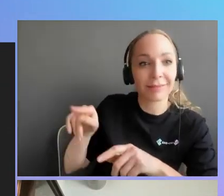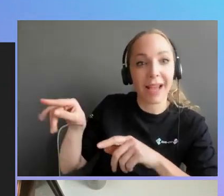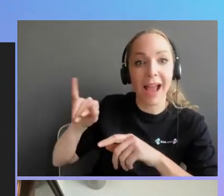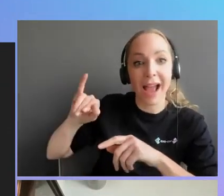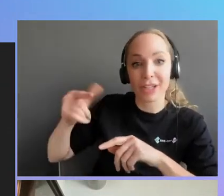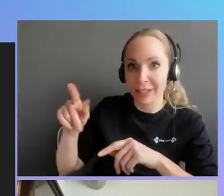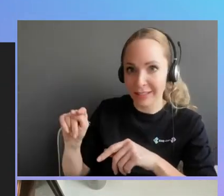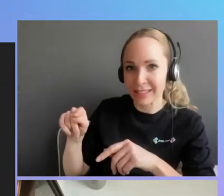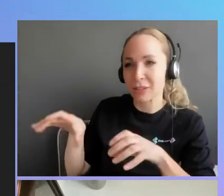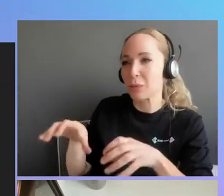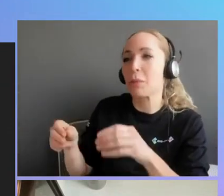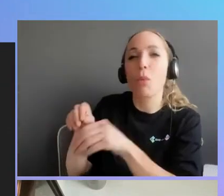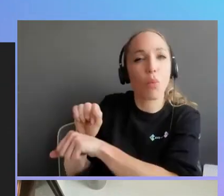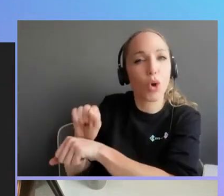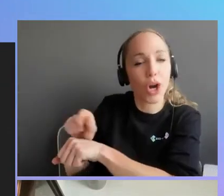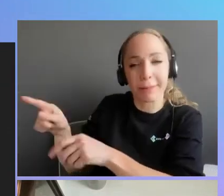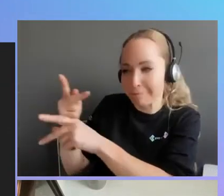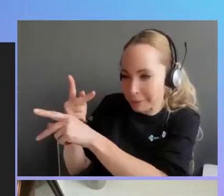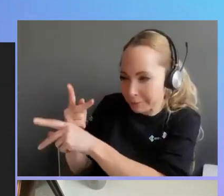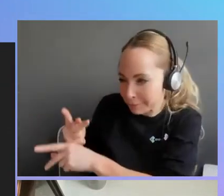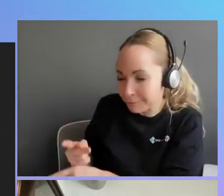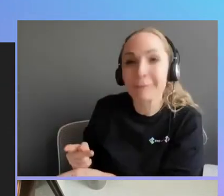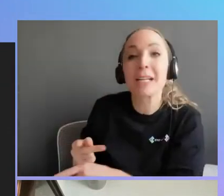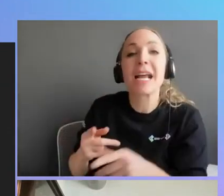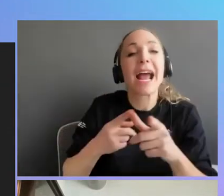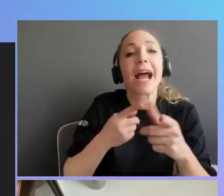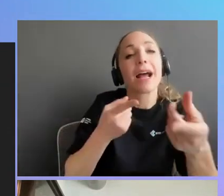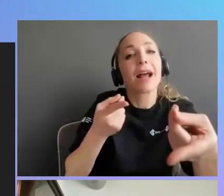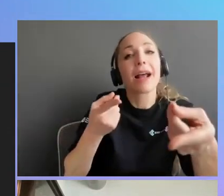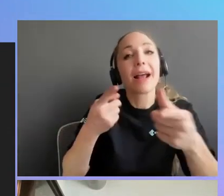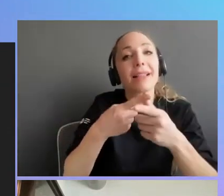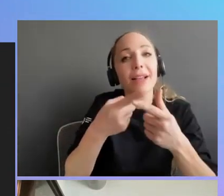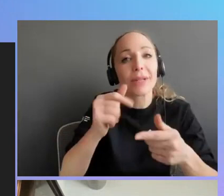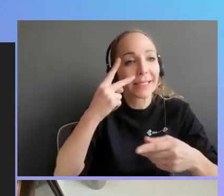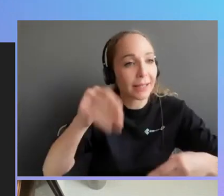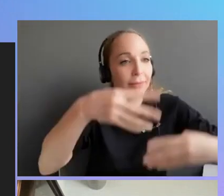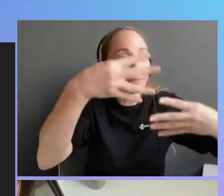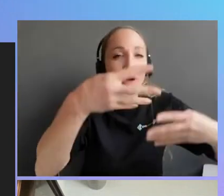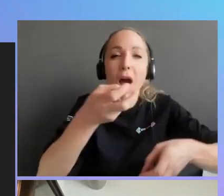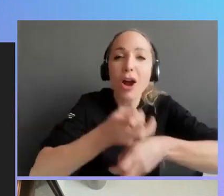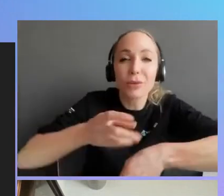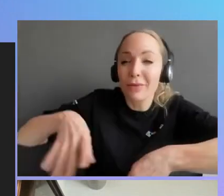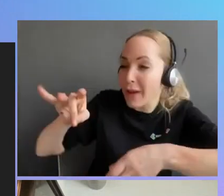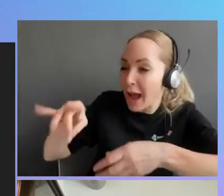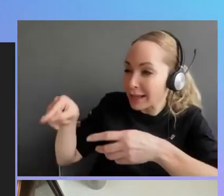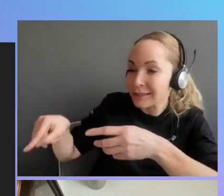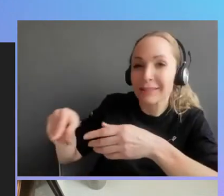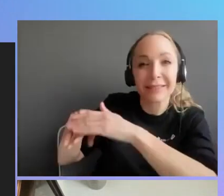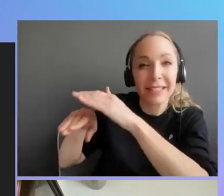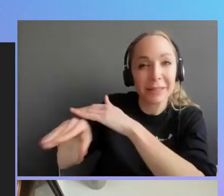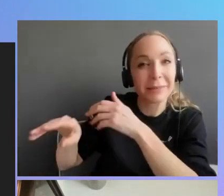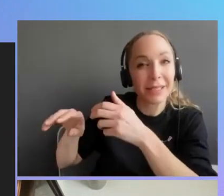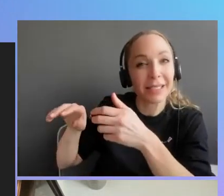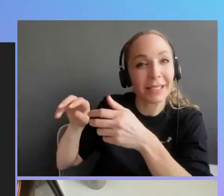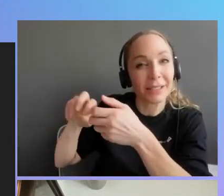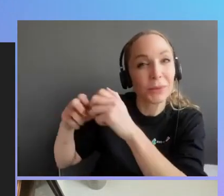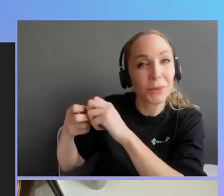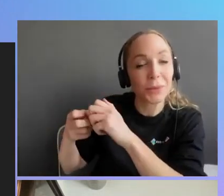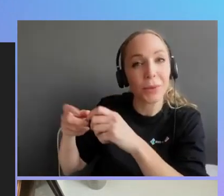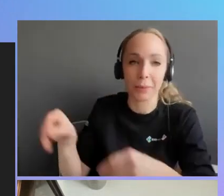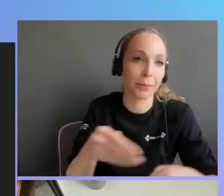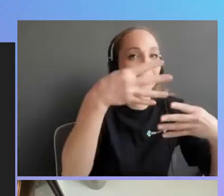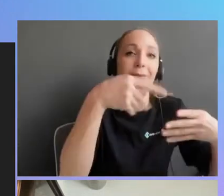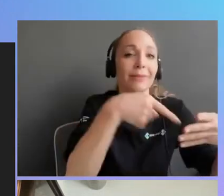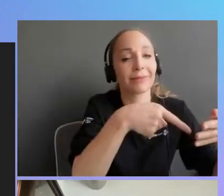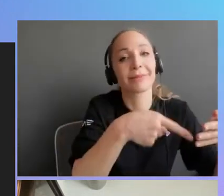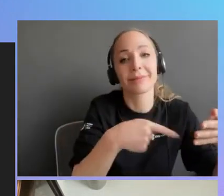at some of the more hard-to-find accessibility issues. So I'm going to showcase my 2 favorite IGTs, the table IGT. It's relatively new. It incorporates AI. It